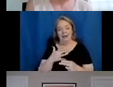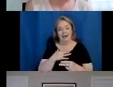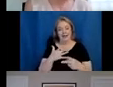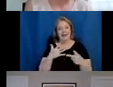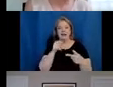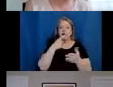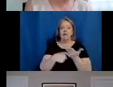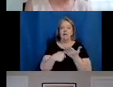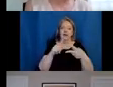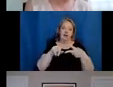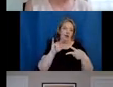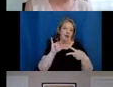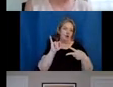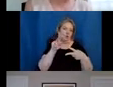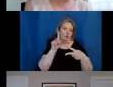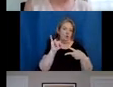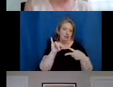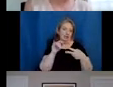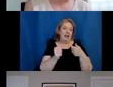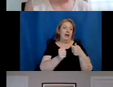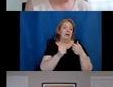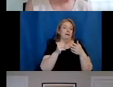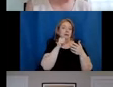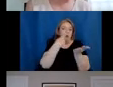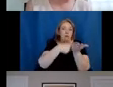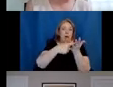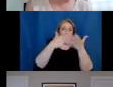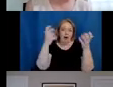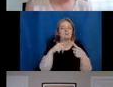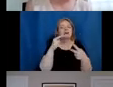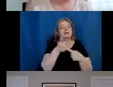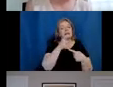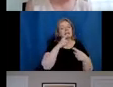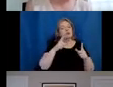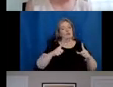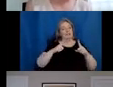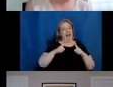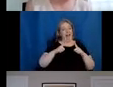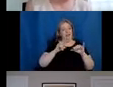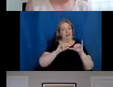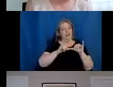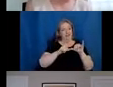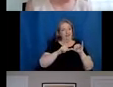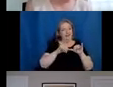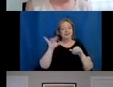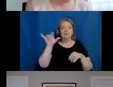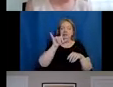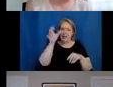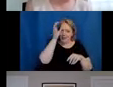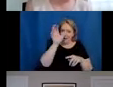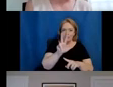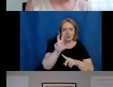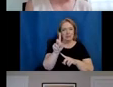son, but Yehuda is a retired engineer. So there's also this three-dimensional thinking happening with him as